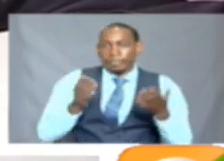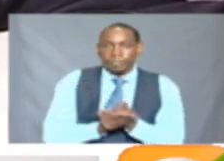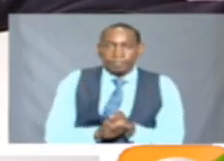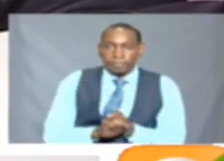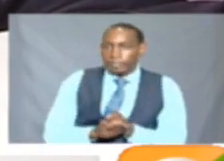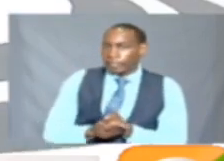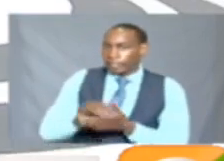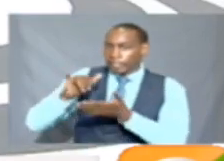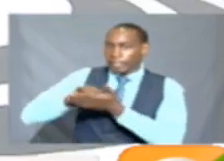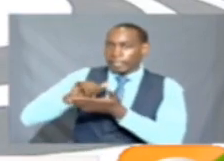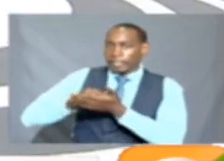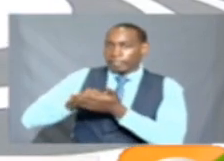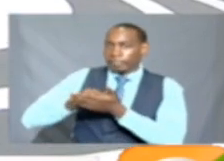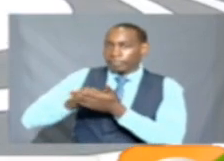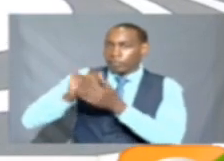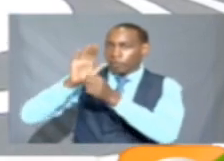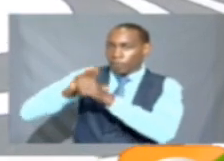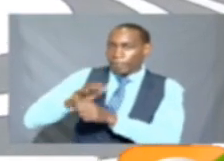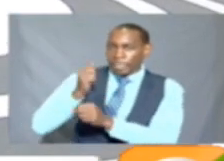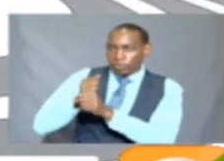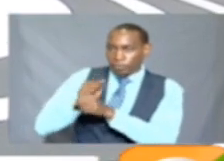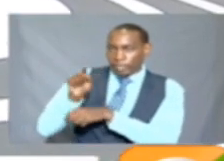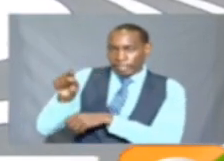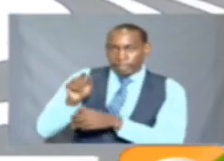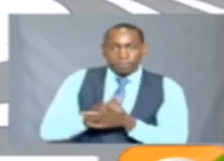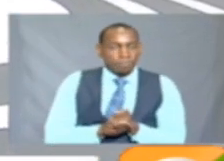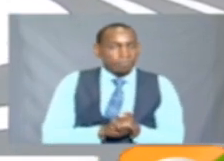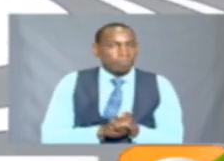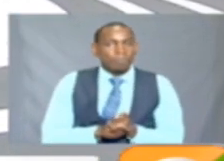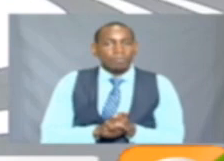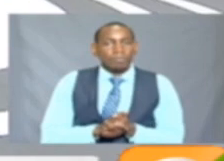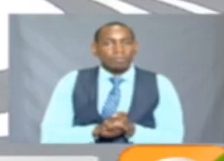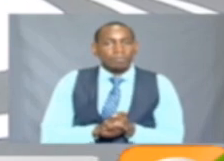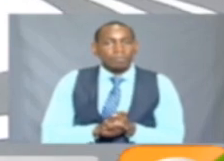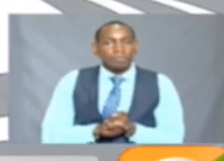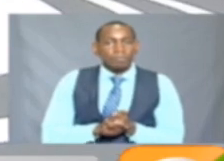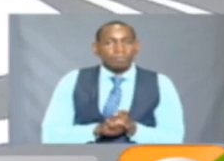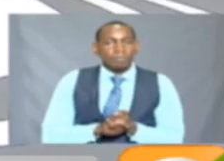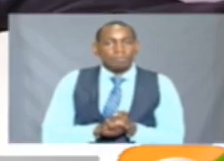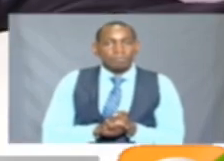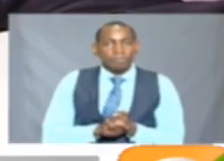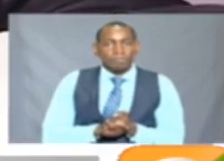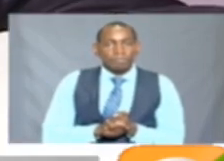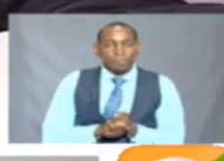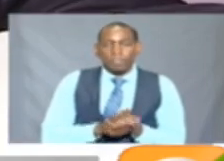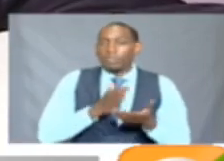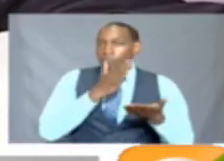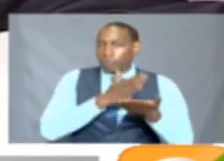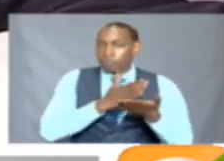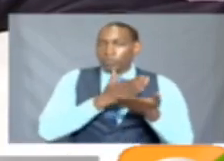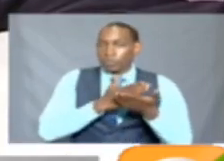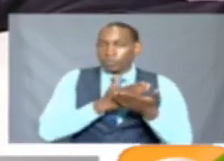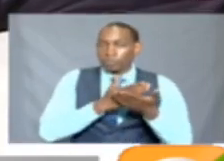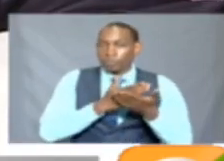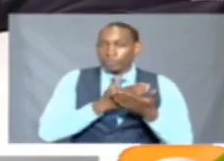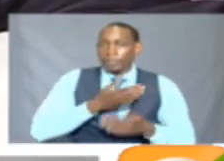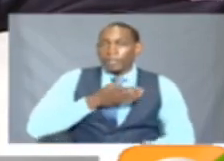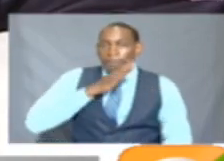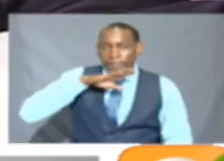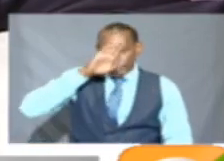that frustrate your job? Does it make it more frustrating? It is frustrating, but we can't give